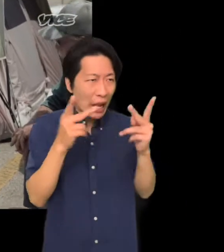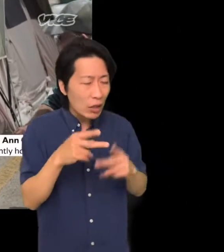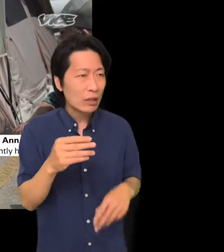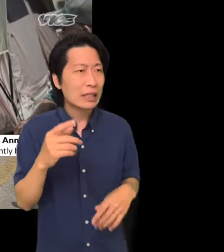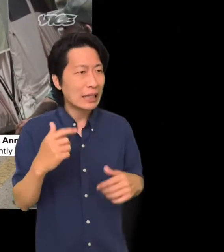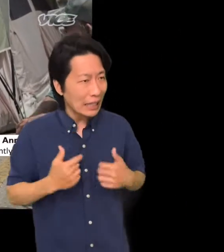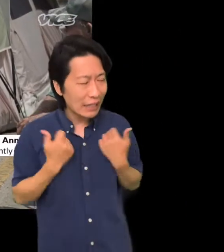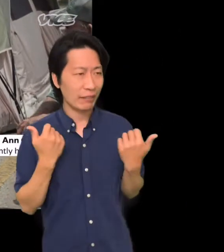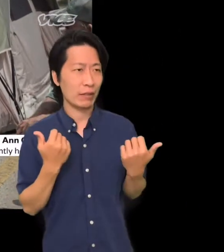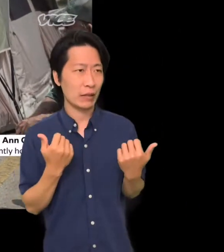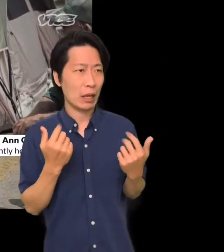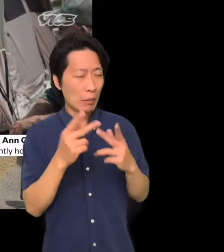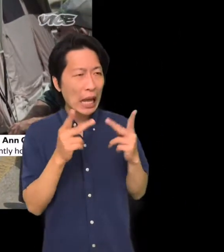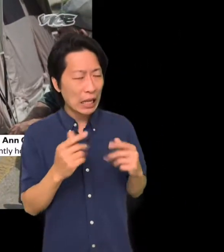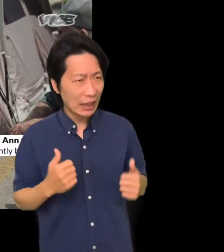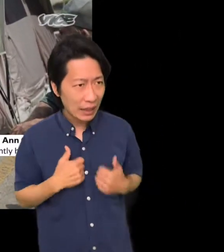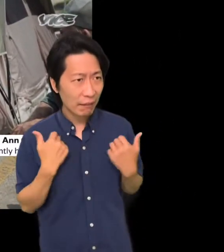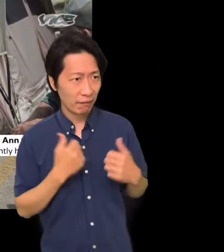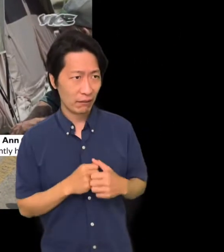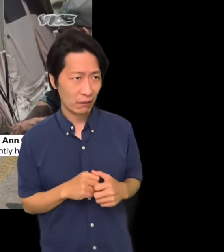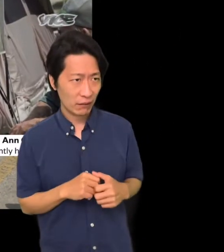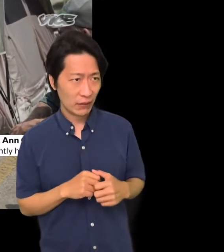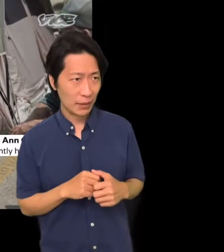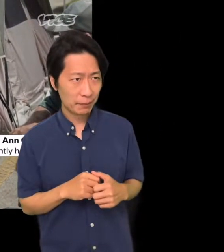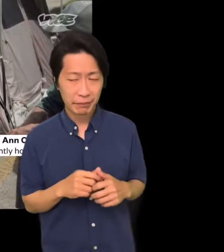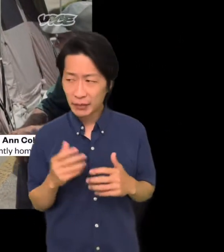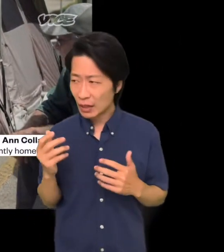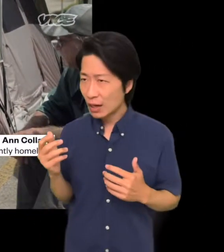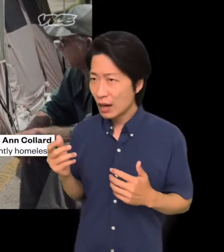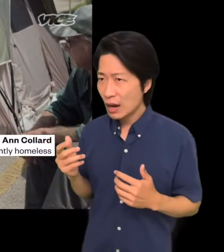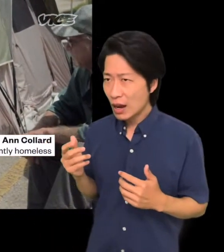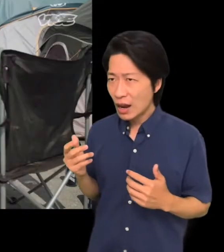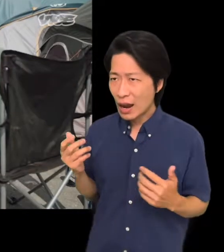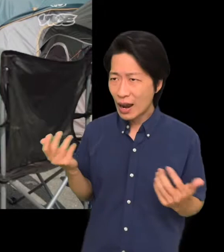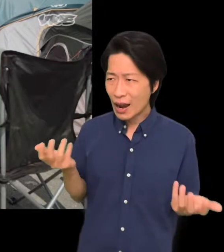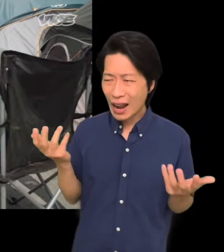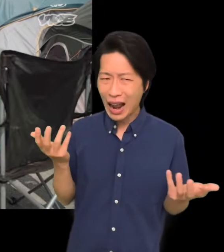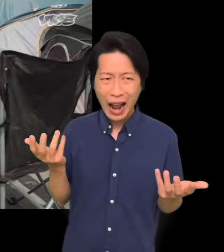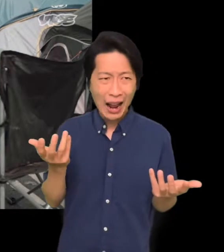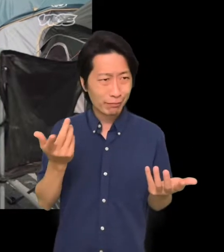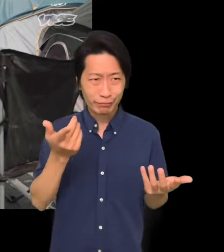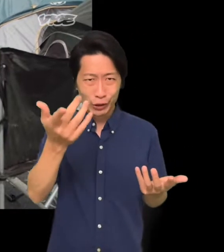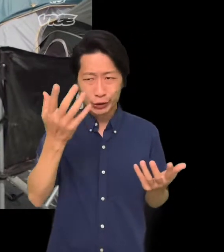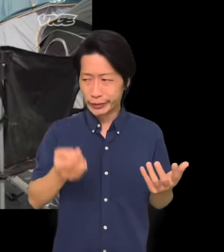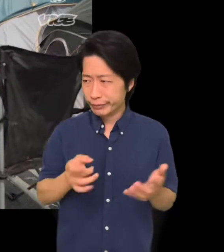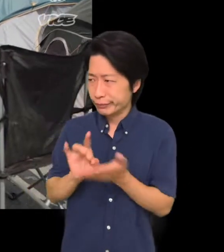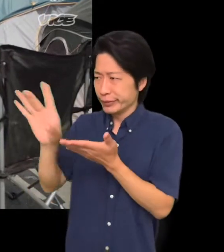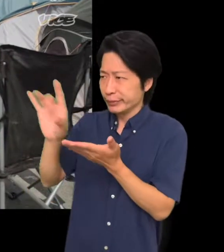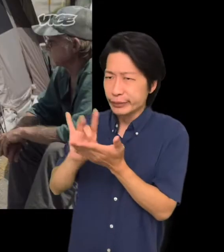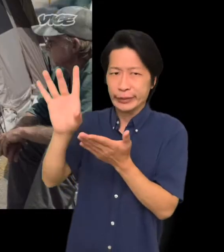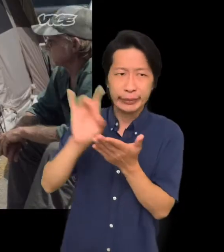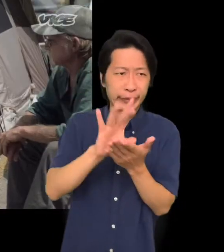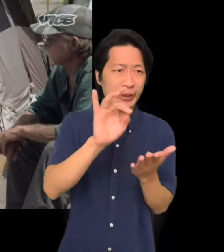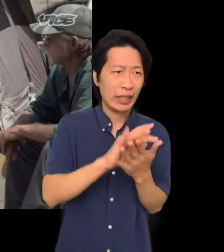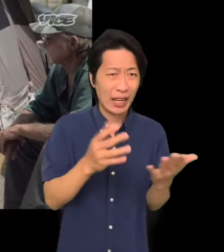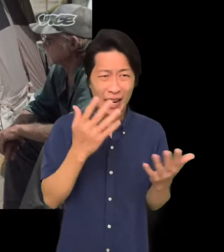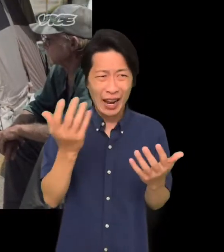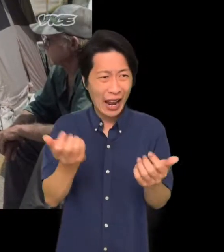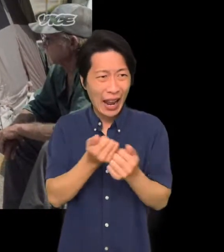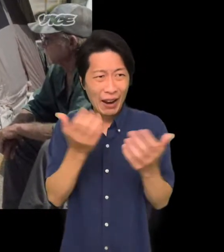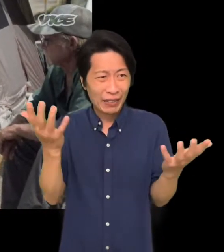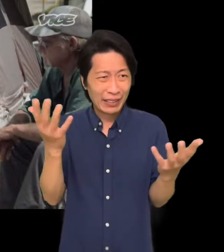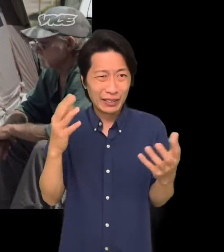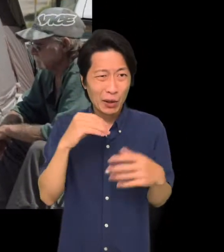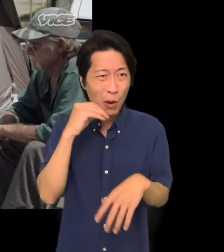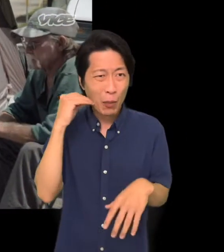live. Place to live. And homeless shelters, I've been in them. And everything I own, they